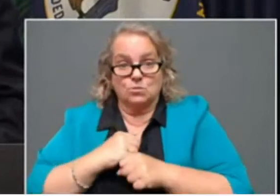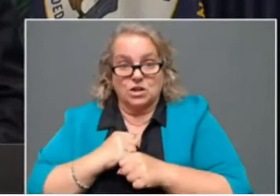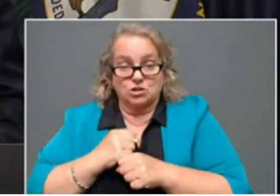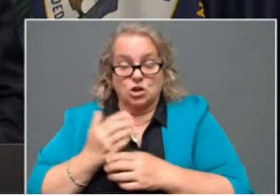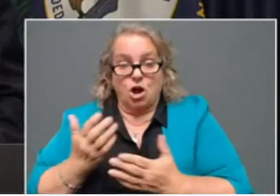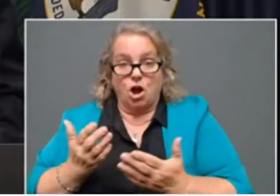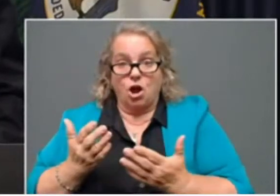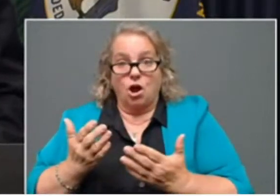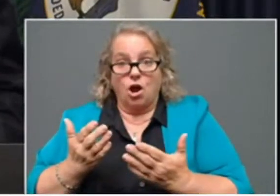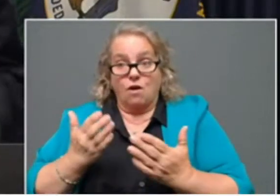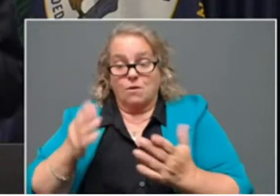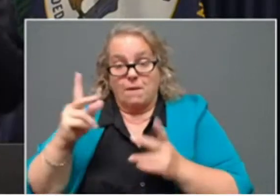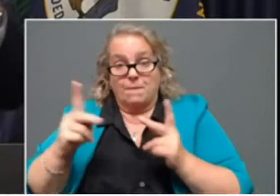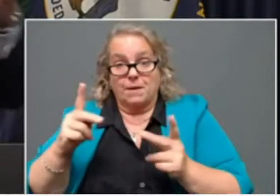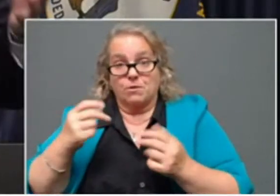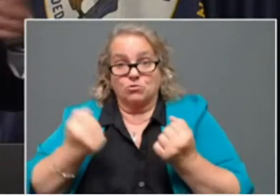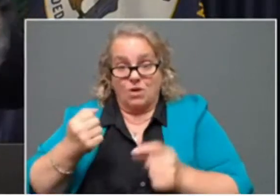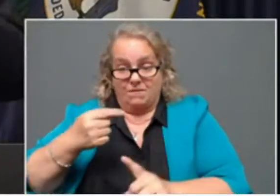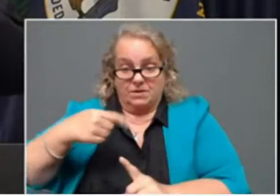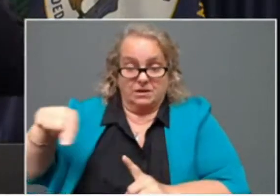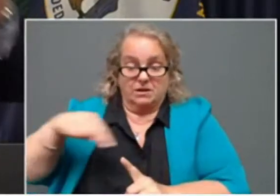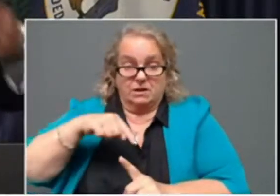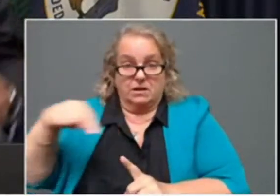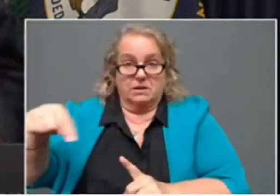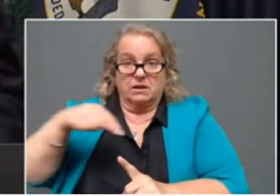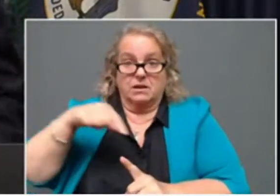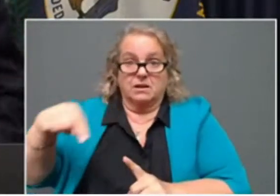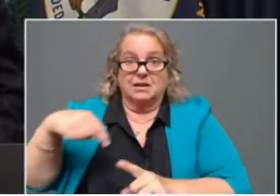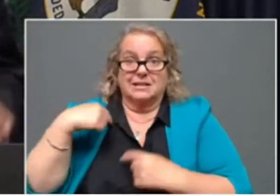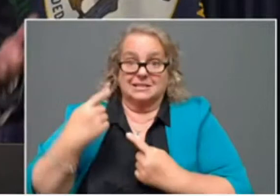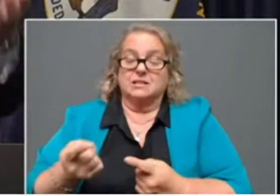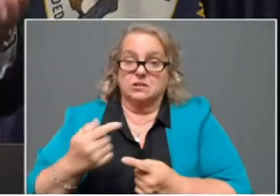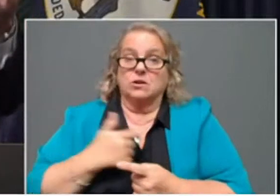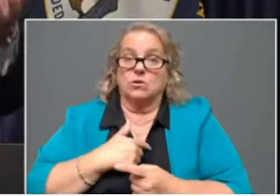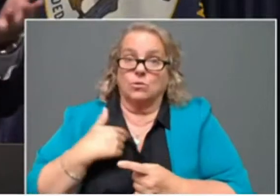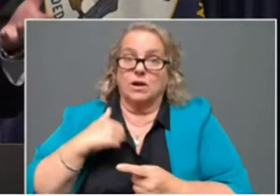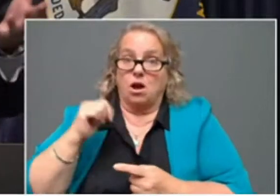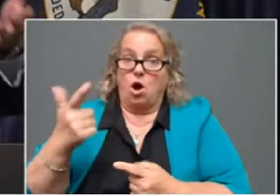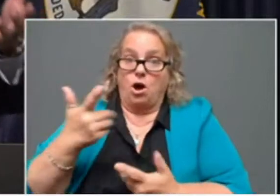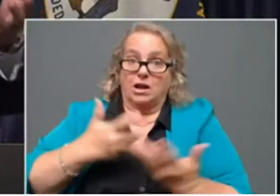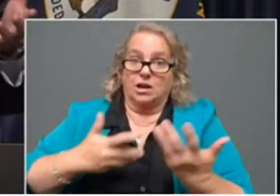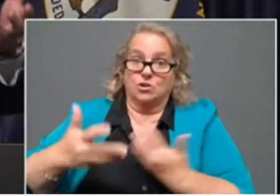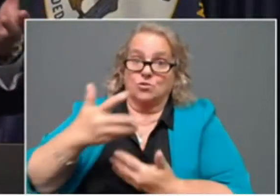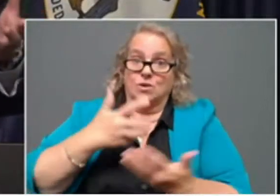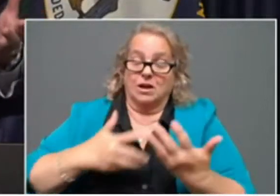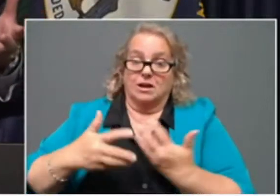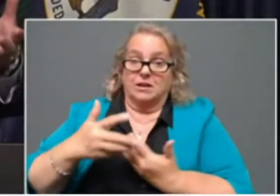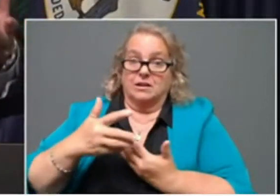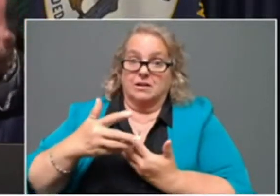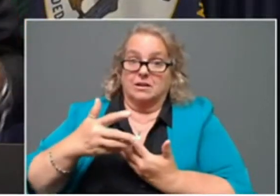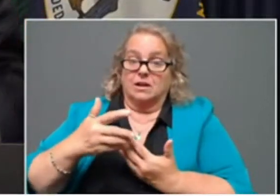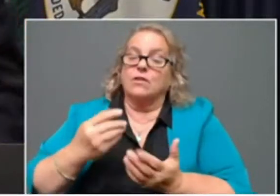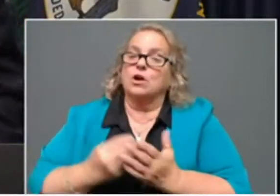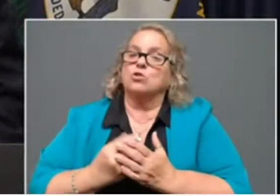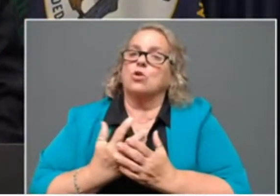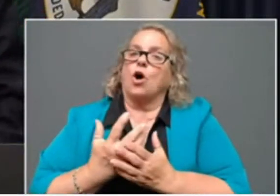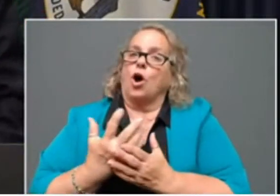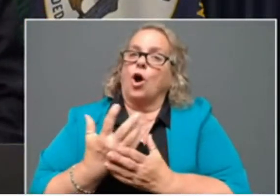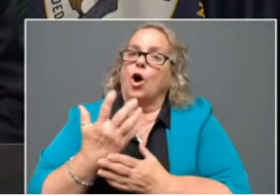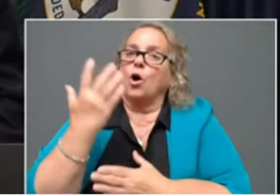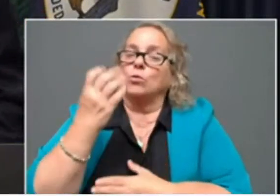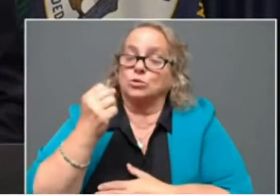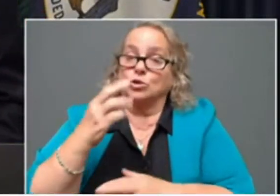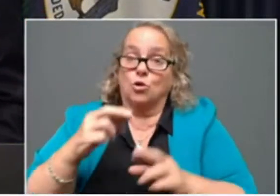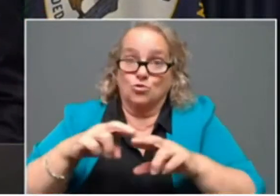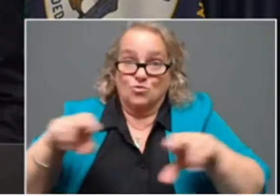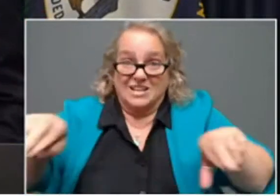driving, back and forth, since obviously we all interact, they just grow. And so regionally, we want to